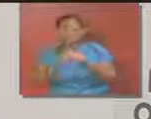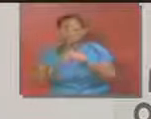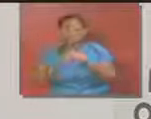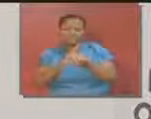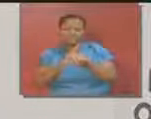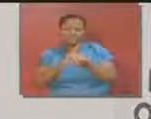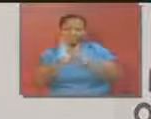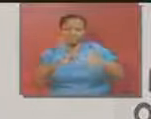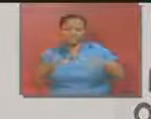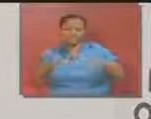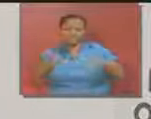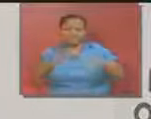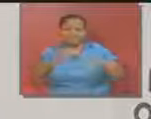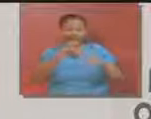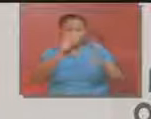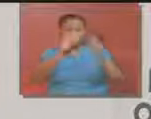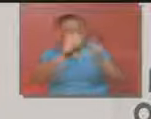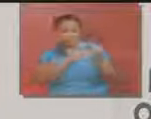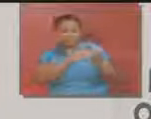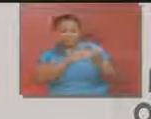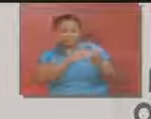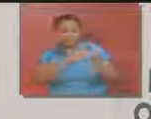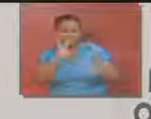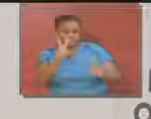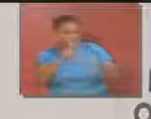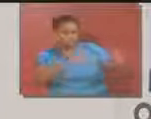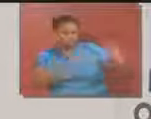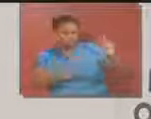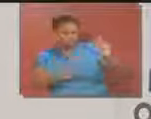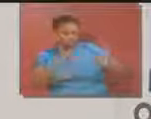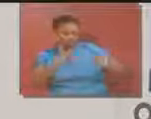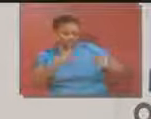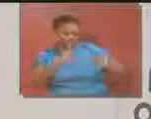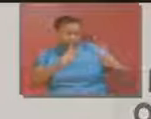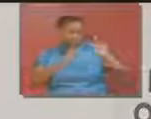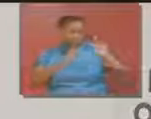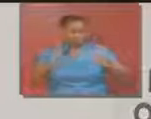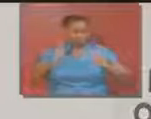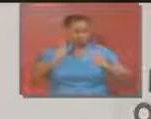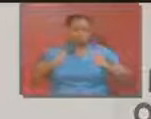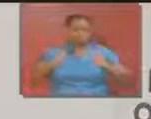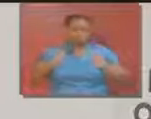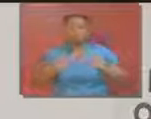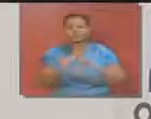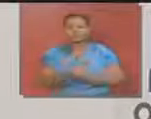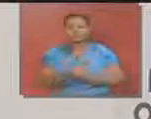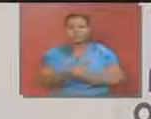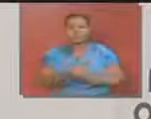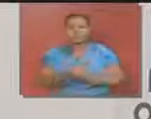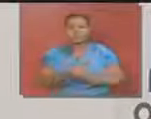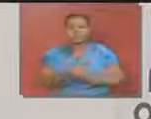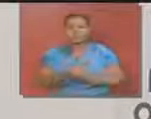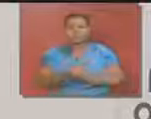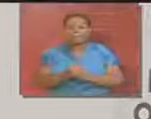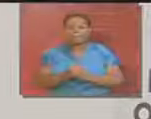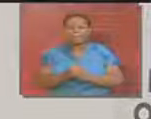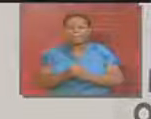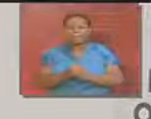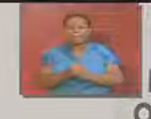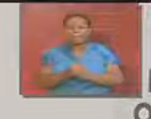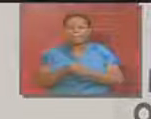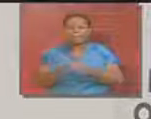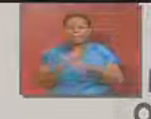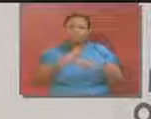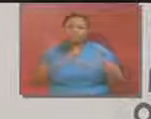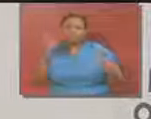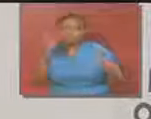children. But when we look at that, as the minister had said before, it's actually 21 because it's 21